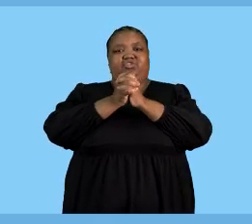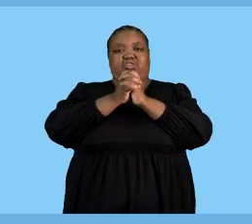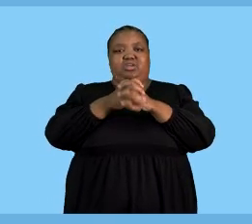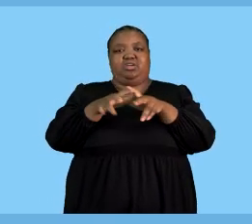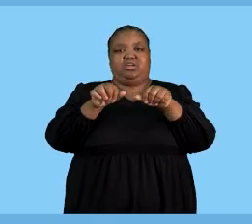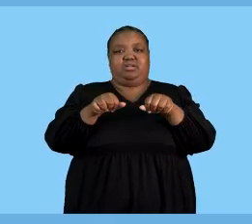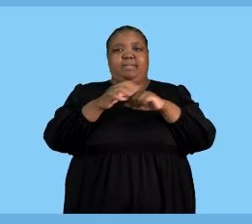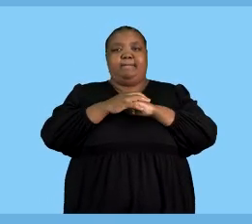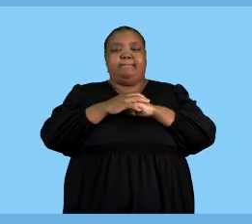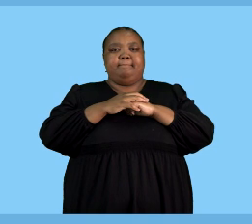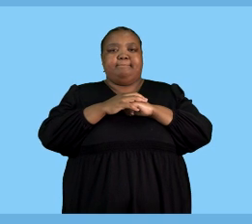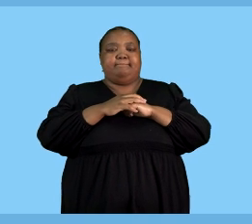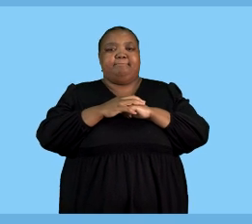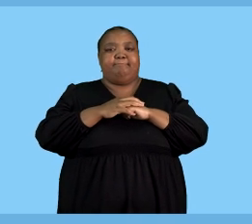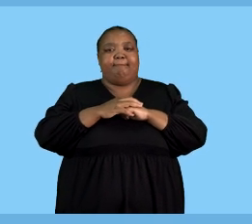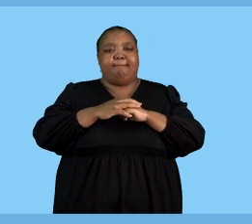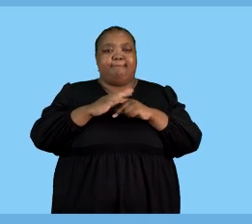is a mixture.